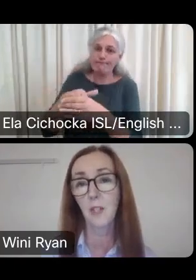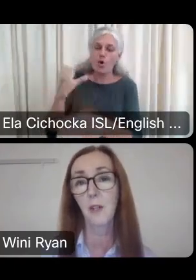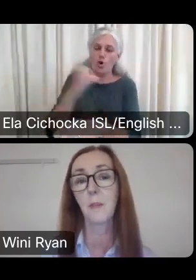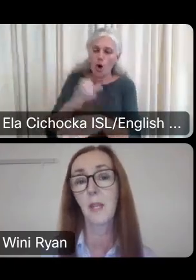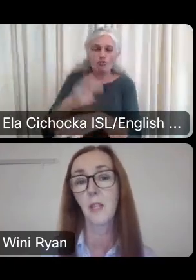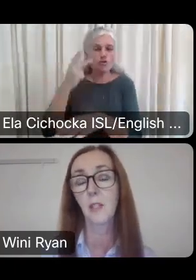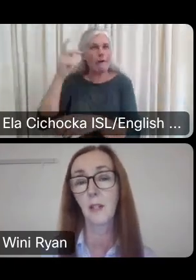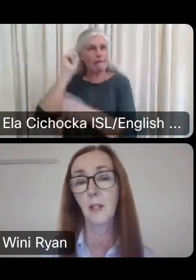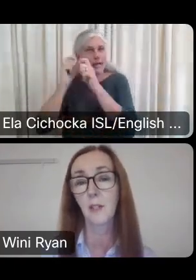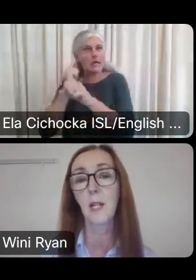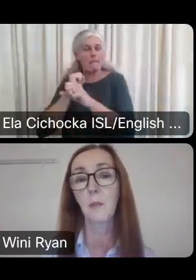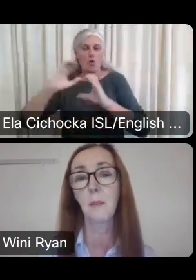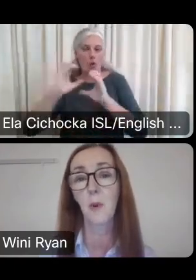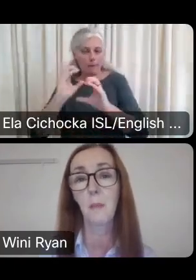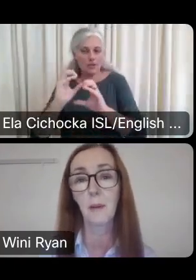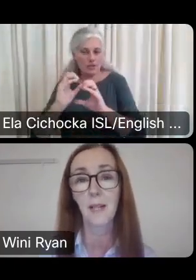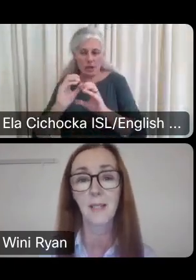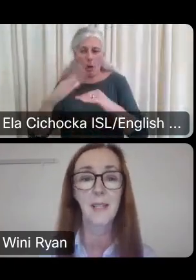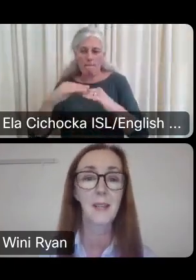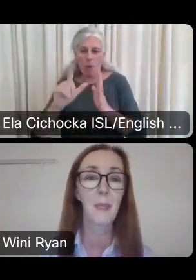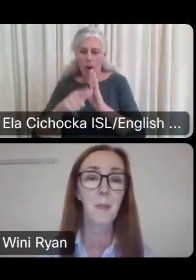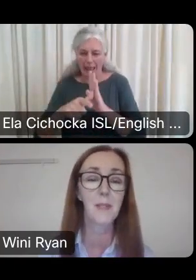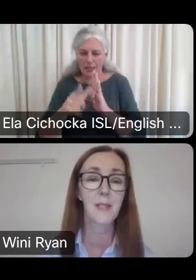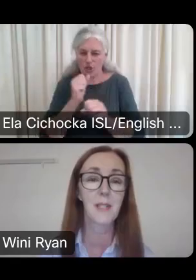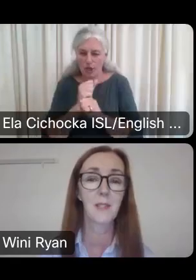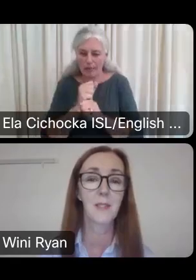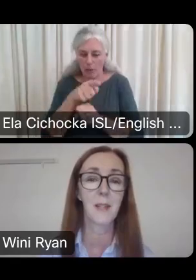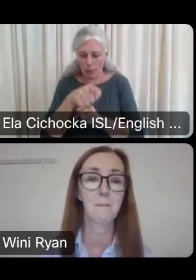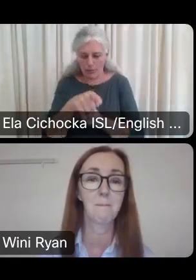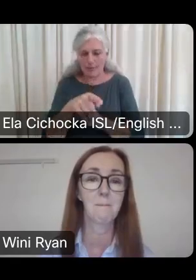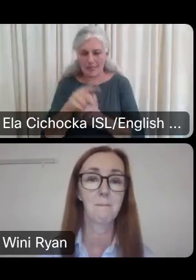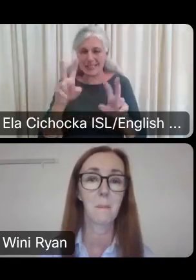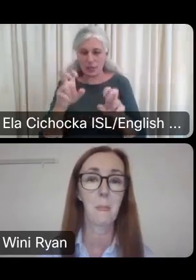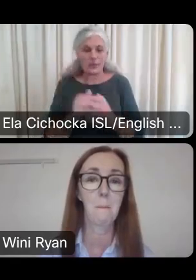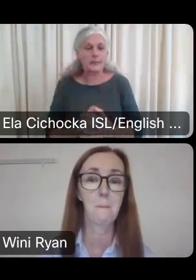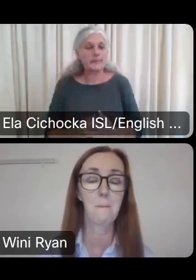regard to your communication. I'll talk to you a little bit more about that in the presentation today.